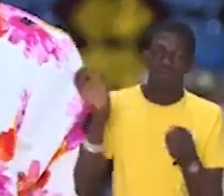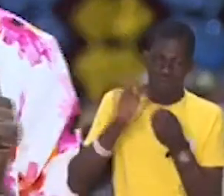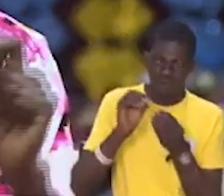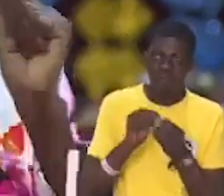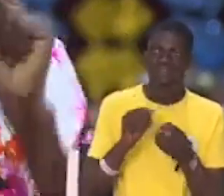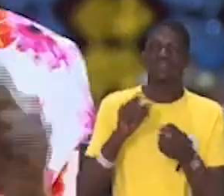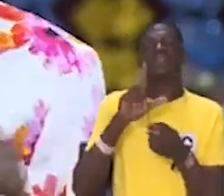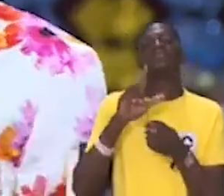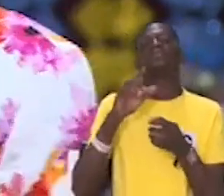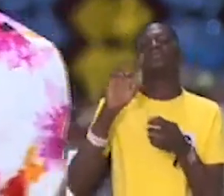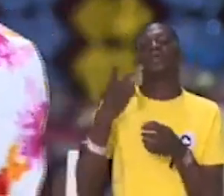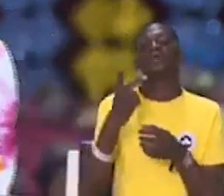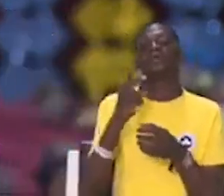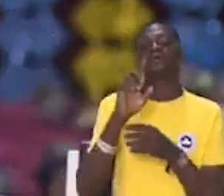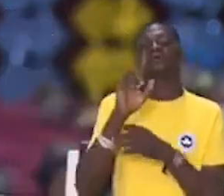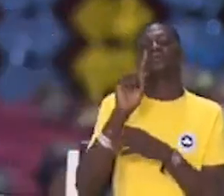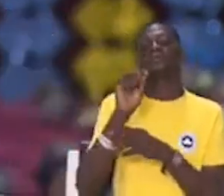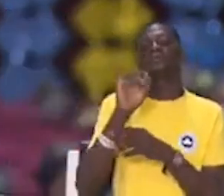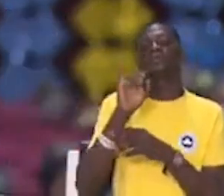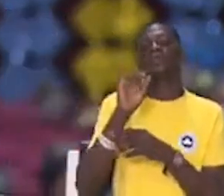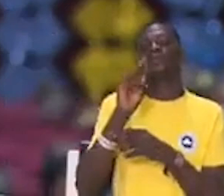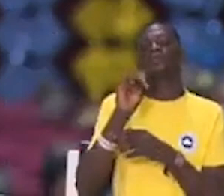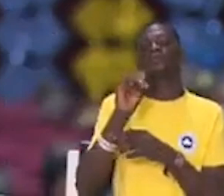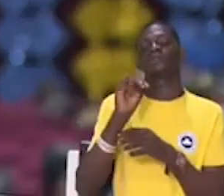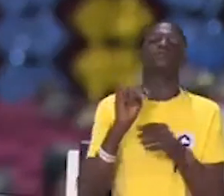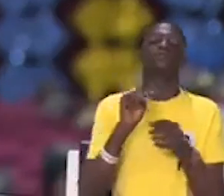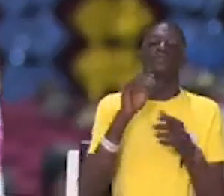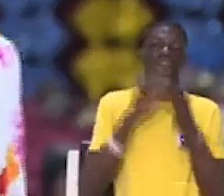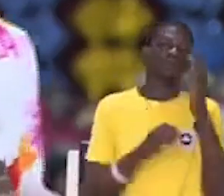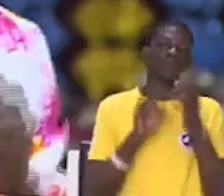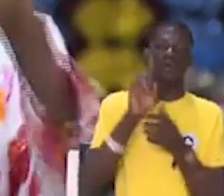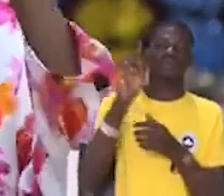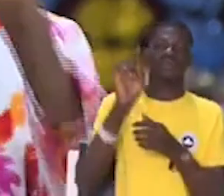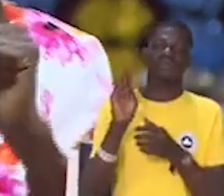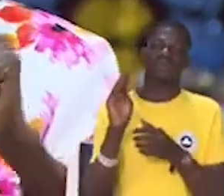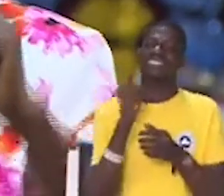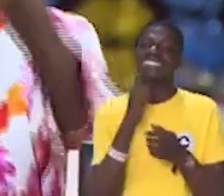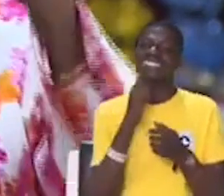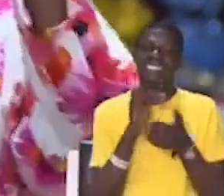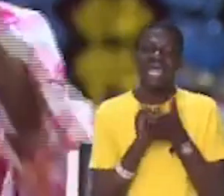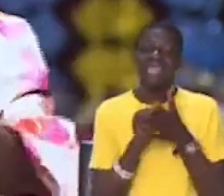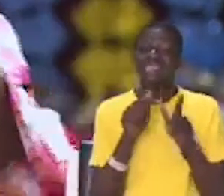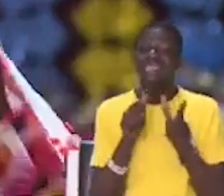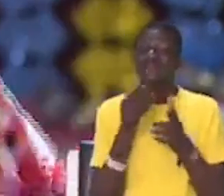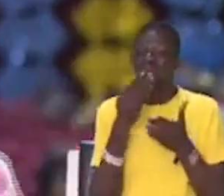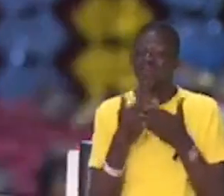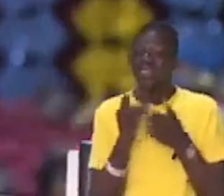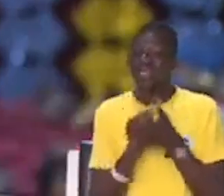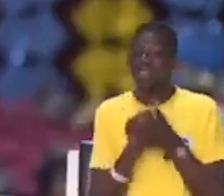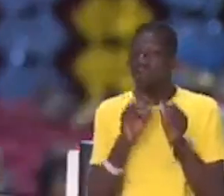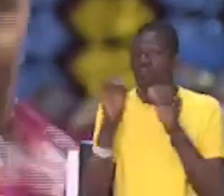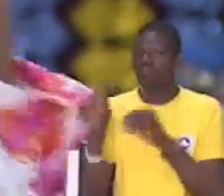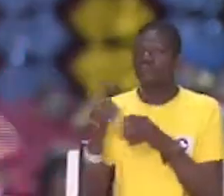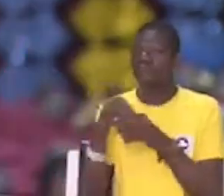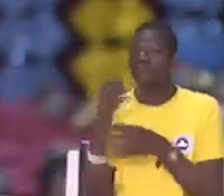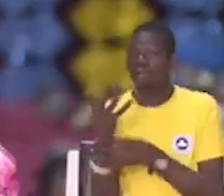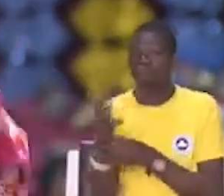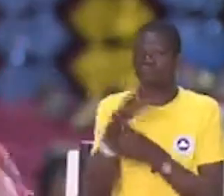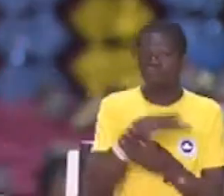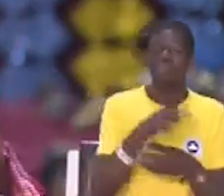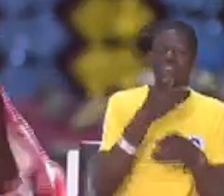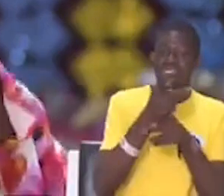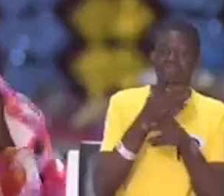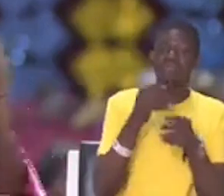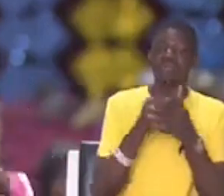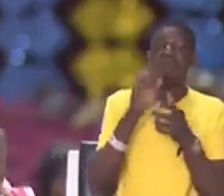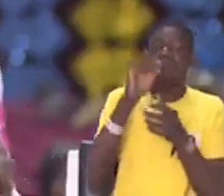Timothy 1 and verse 14. 2 Timothy 1 verse 14. It says, that good thing that was committed into your hands, keep it by